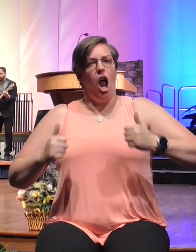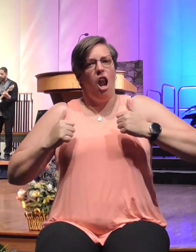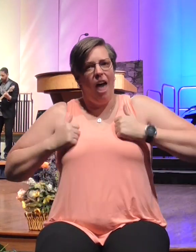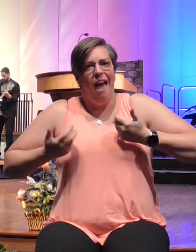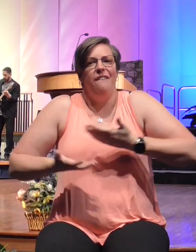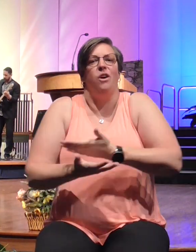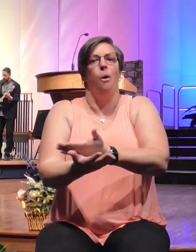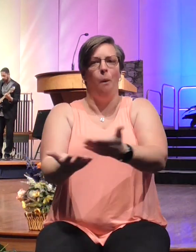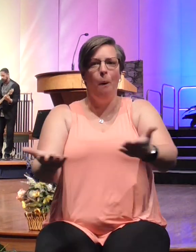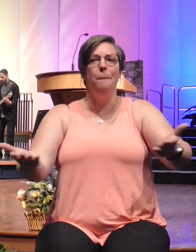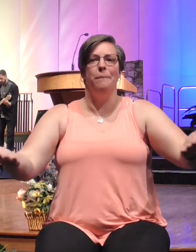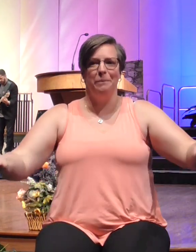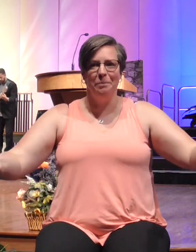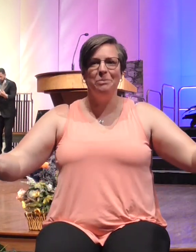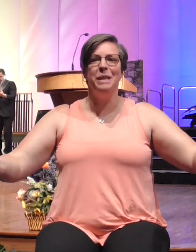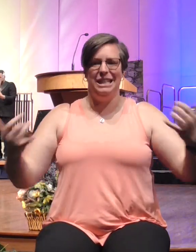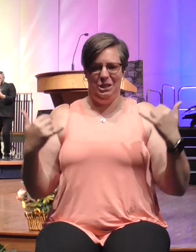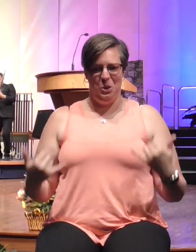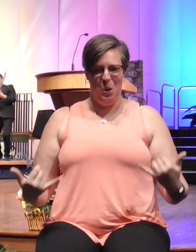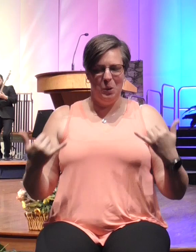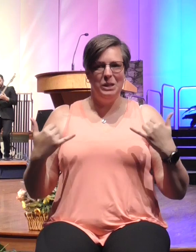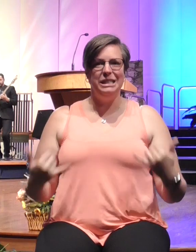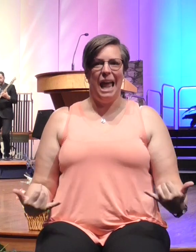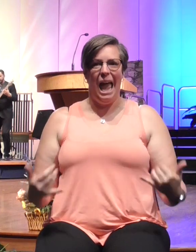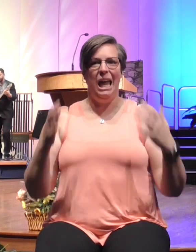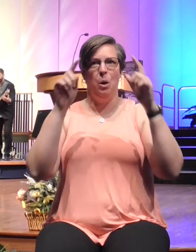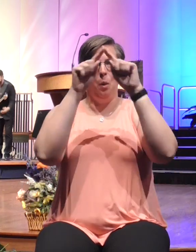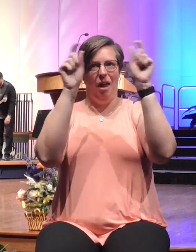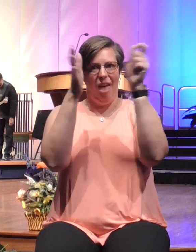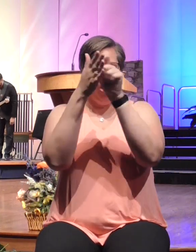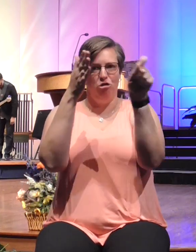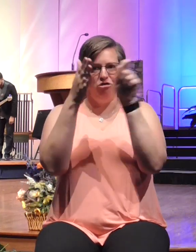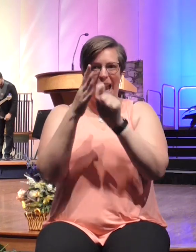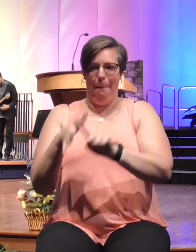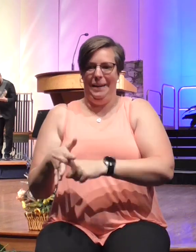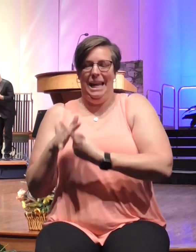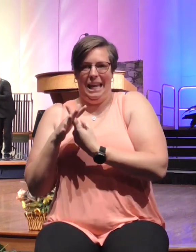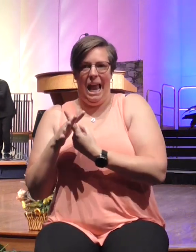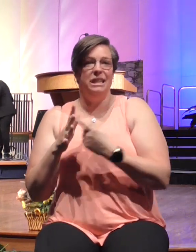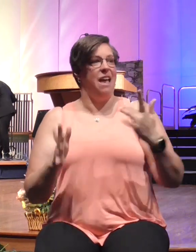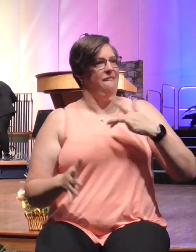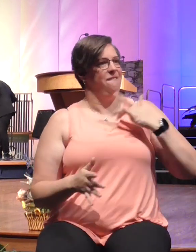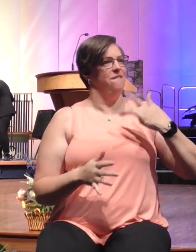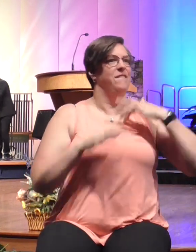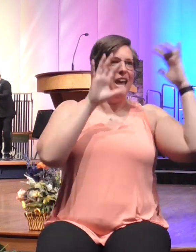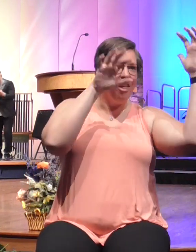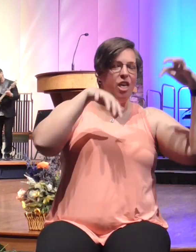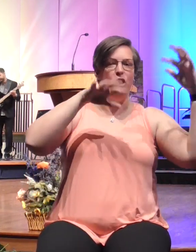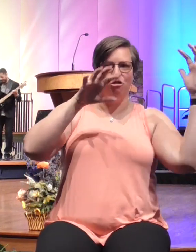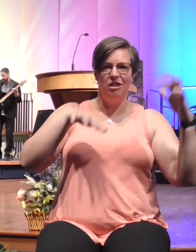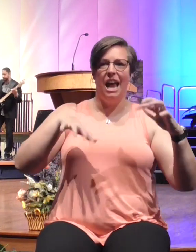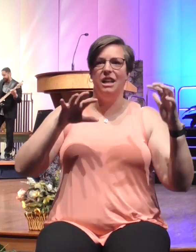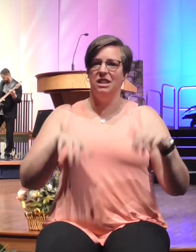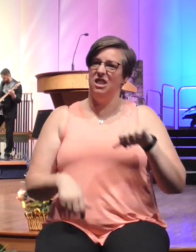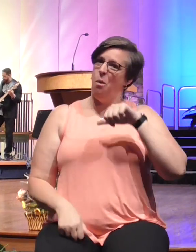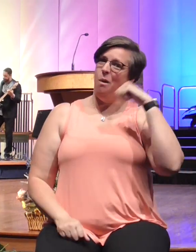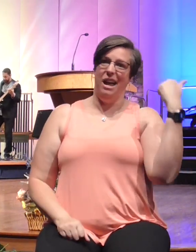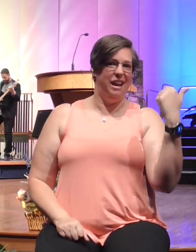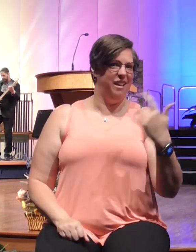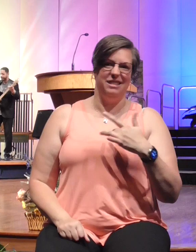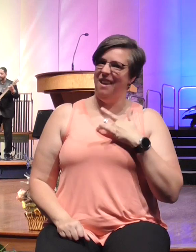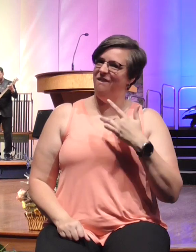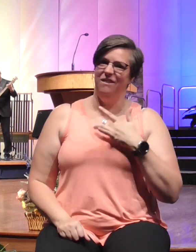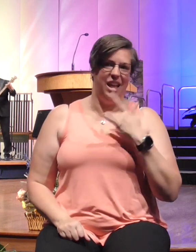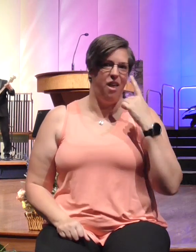arms wide open. Today is where your book begins, feel the rain on your skin. No one else can feel it